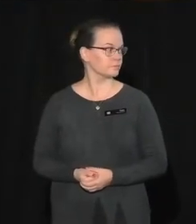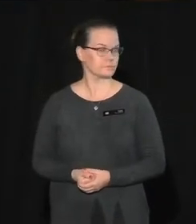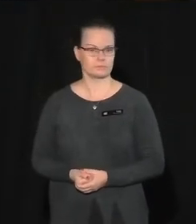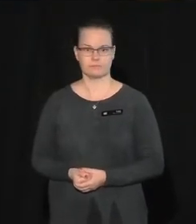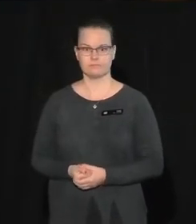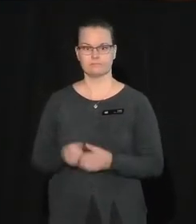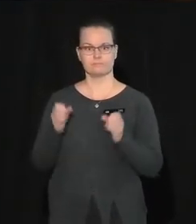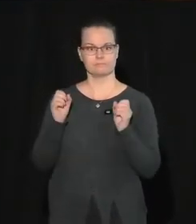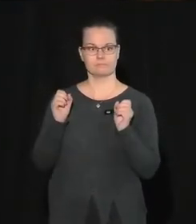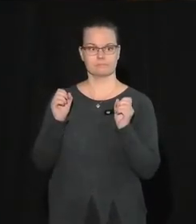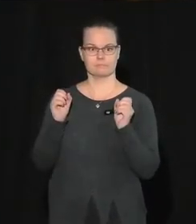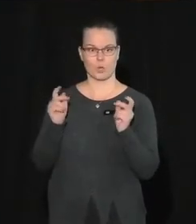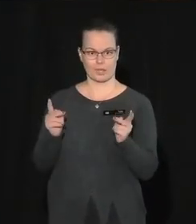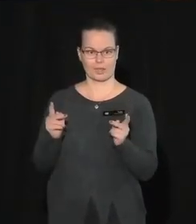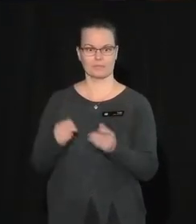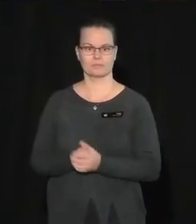Okay.